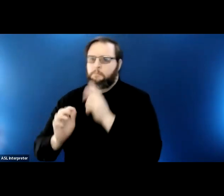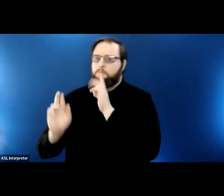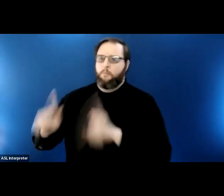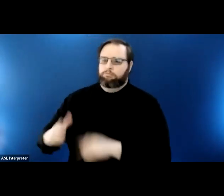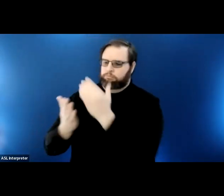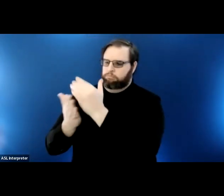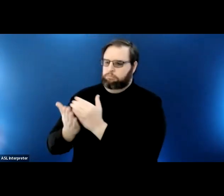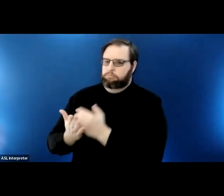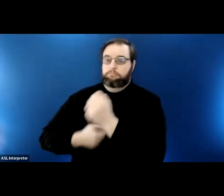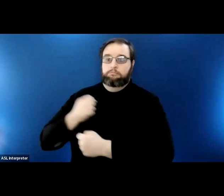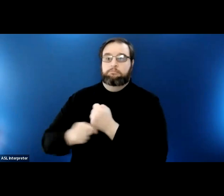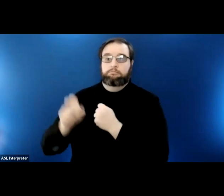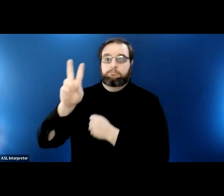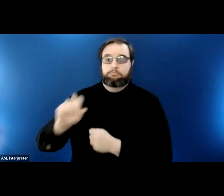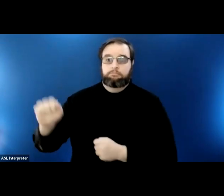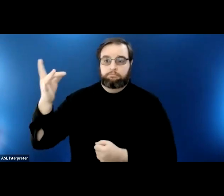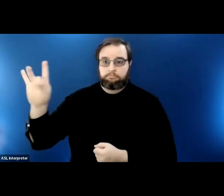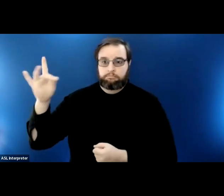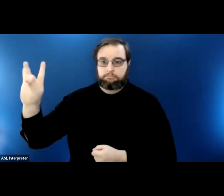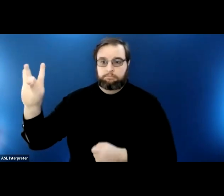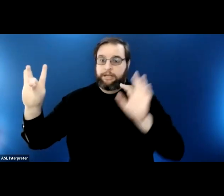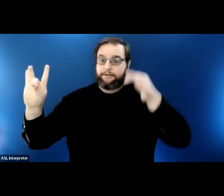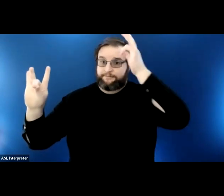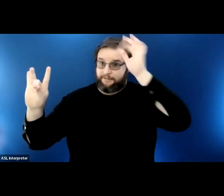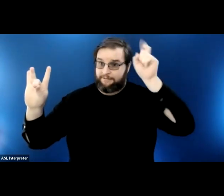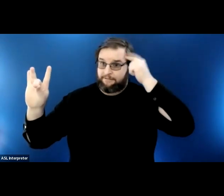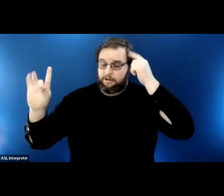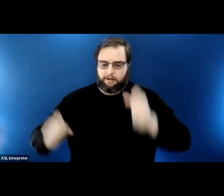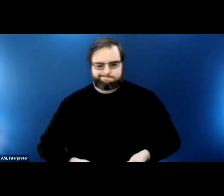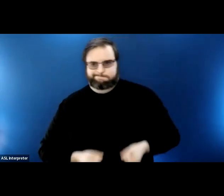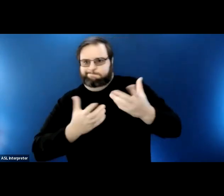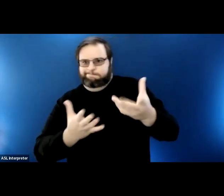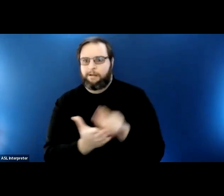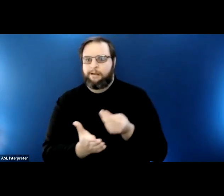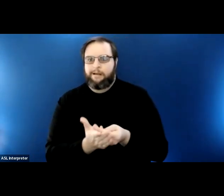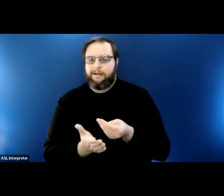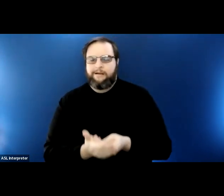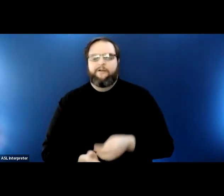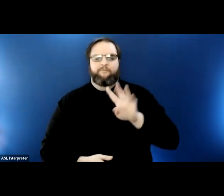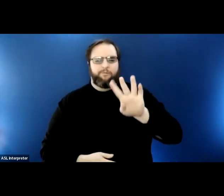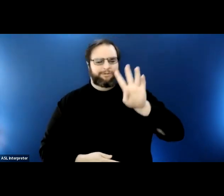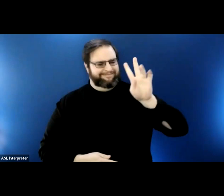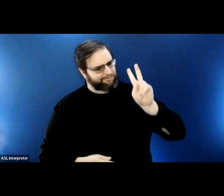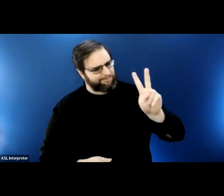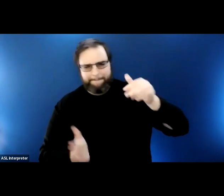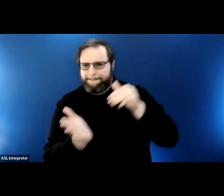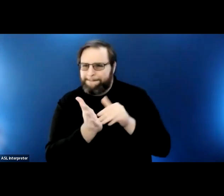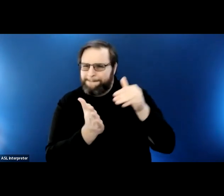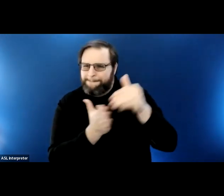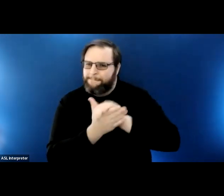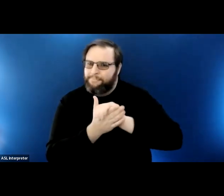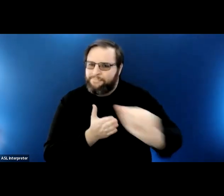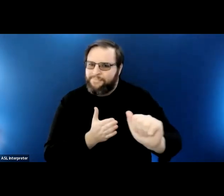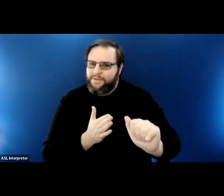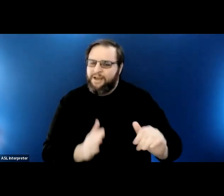in 2018, the federal government spent $42 billion in R&D at institutions of higher education.